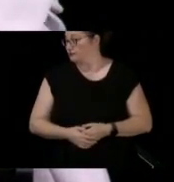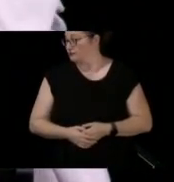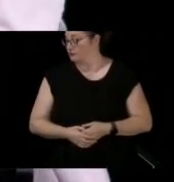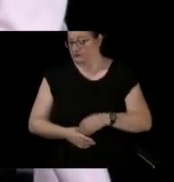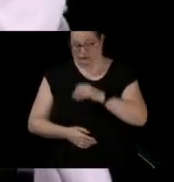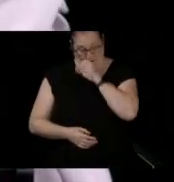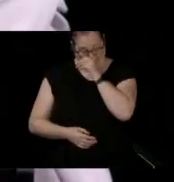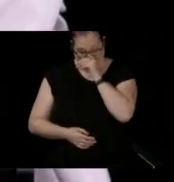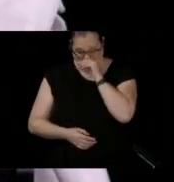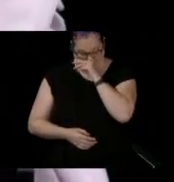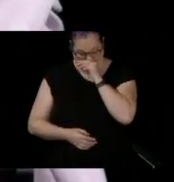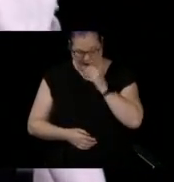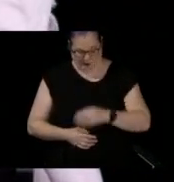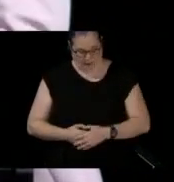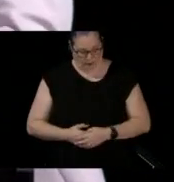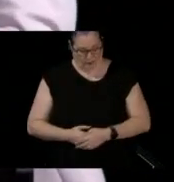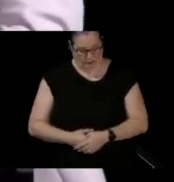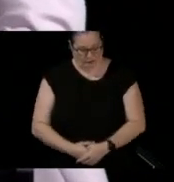Ms.